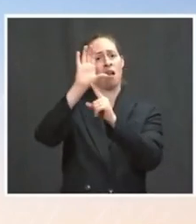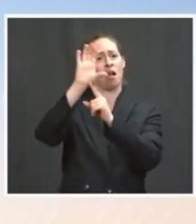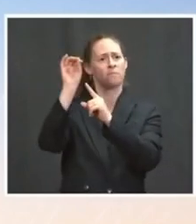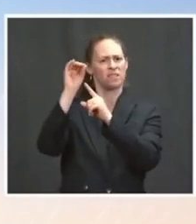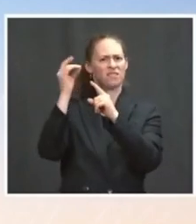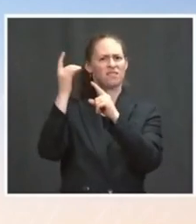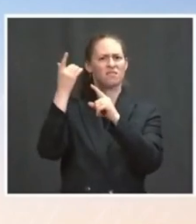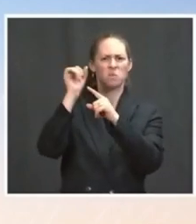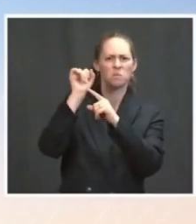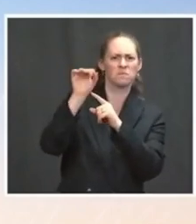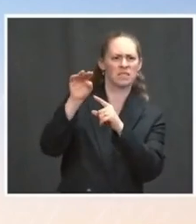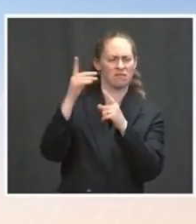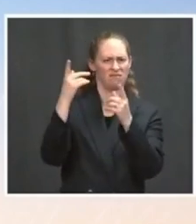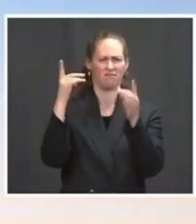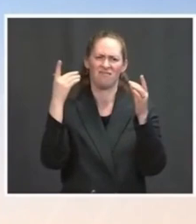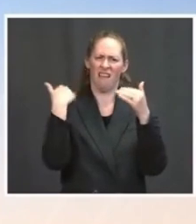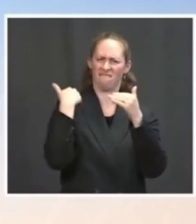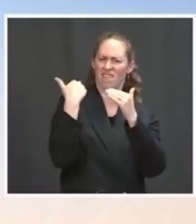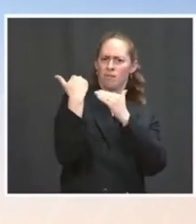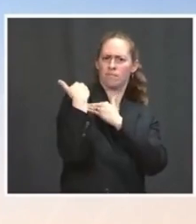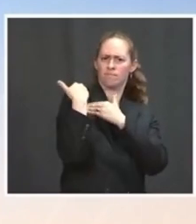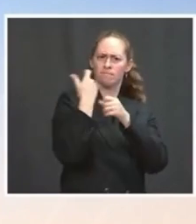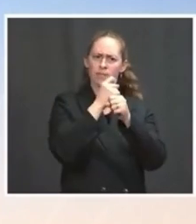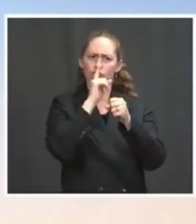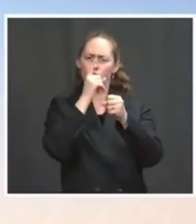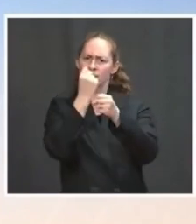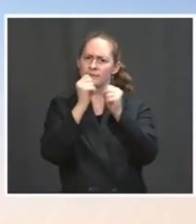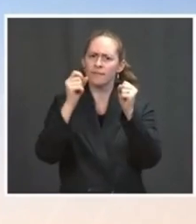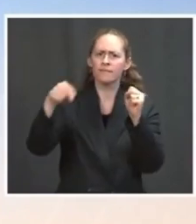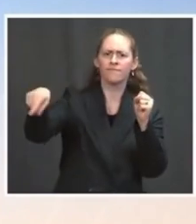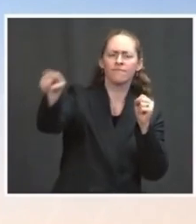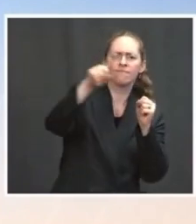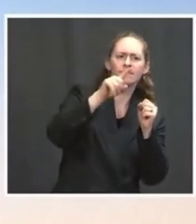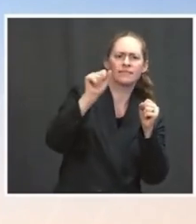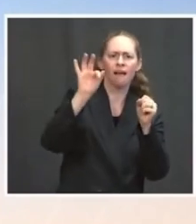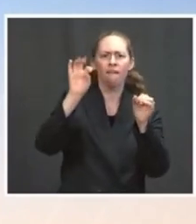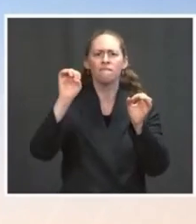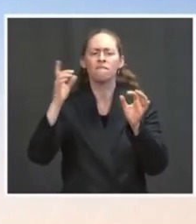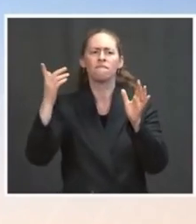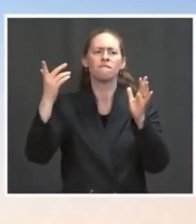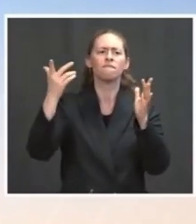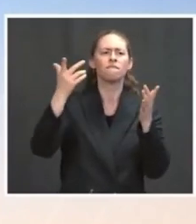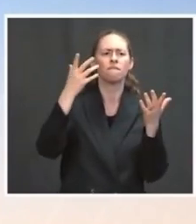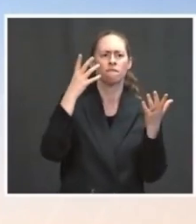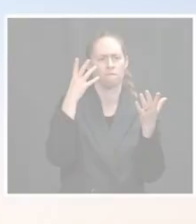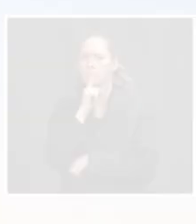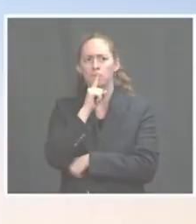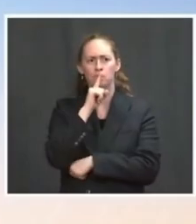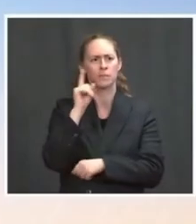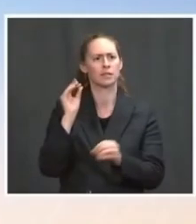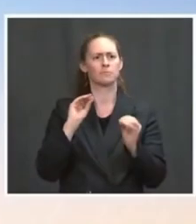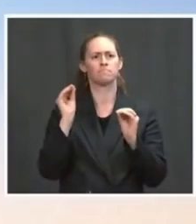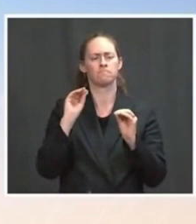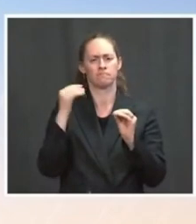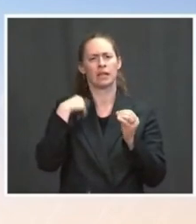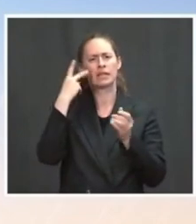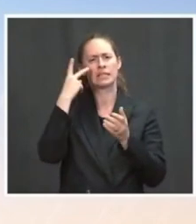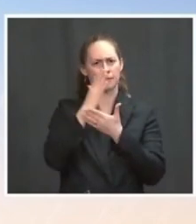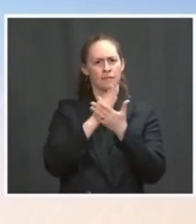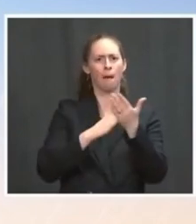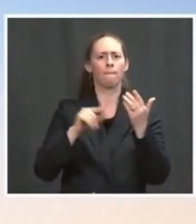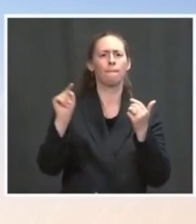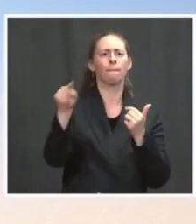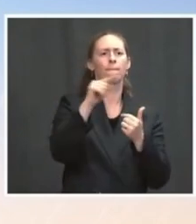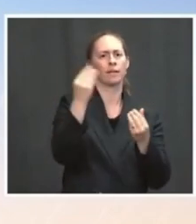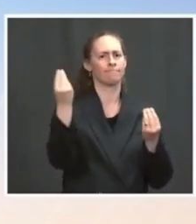to stop amplifying untrustworthy content disinformation and misinformation he also supports better